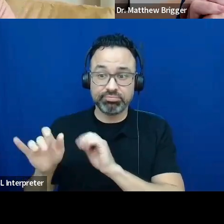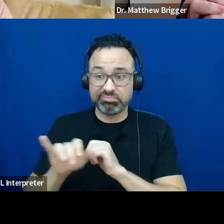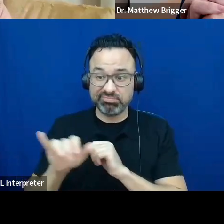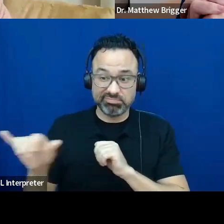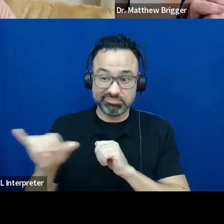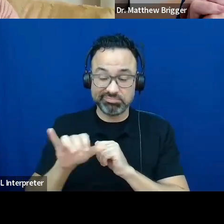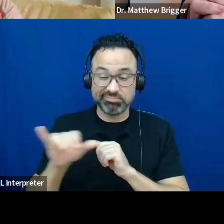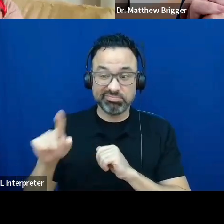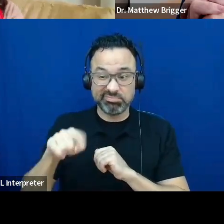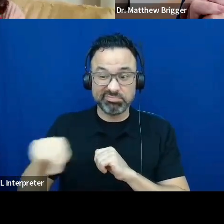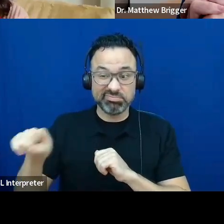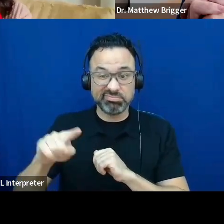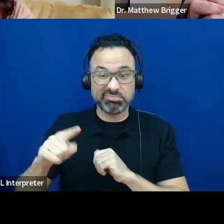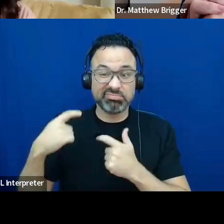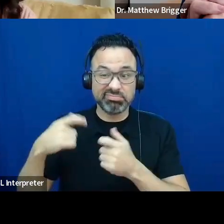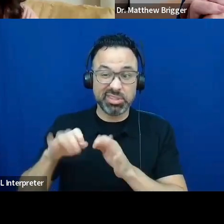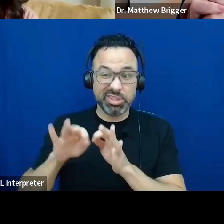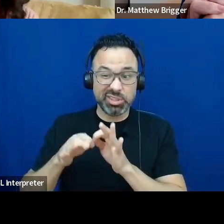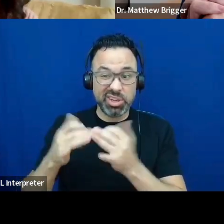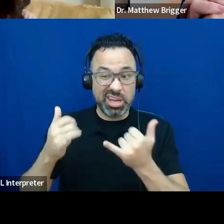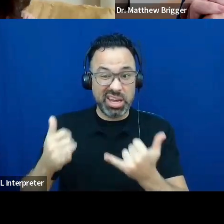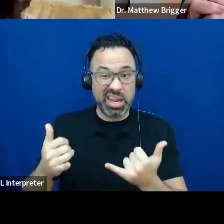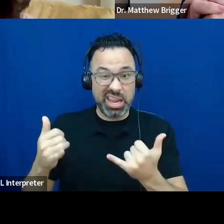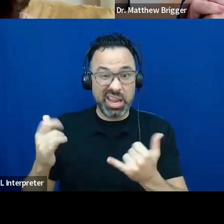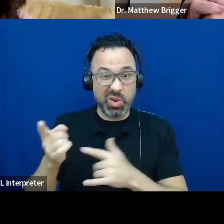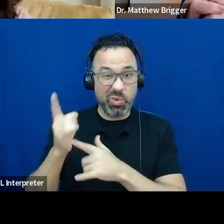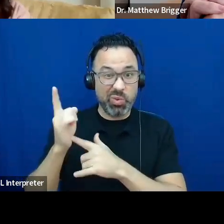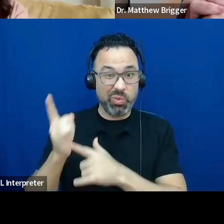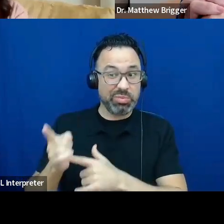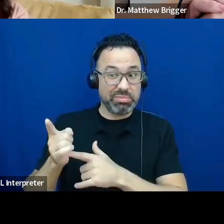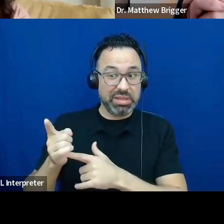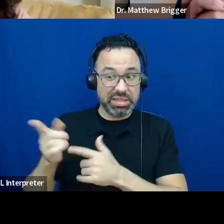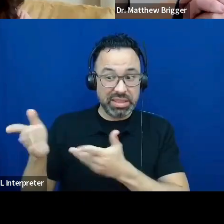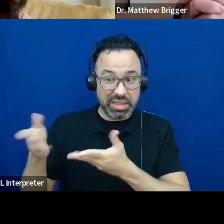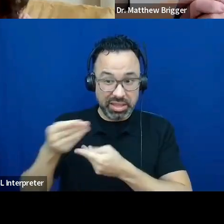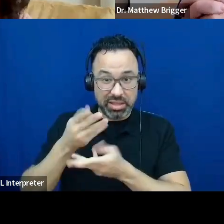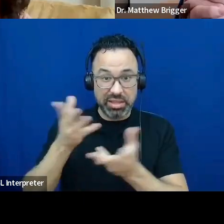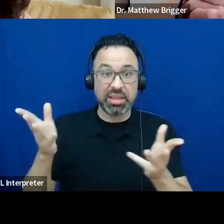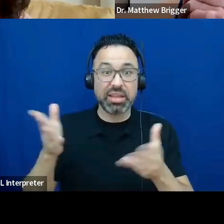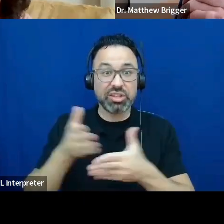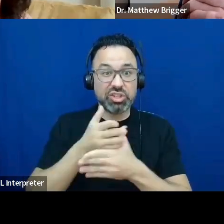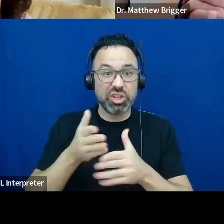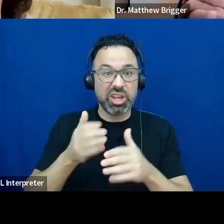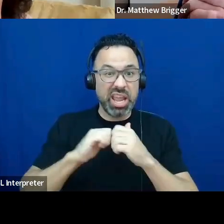Spanish interpreters are going to share more information about how to access this now.